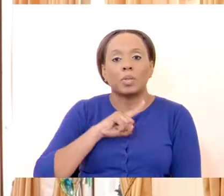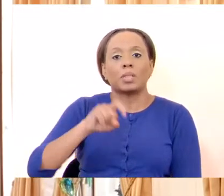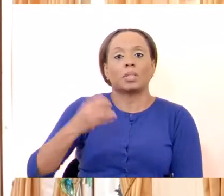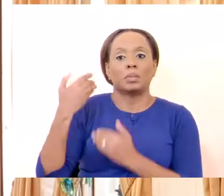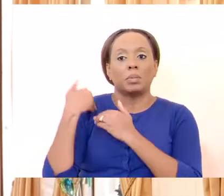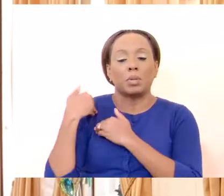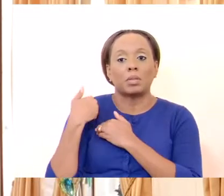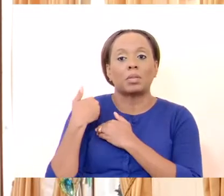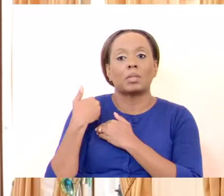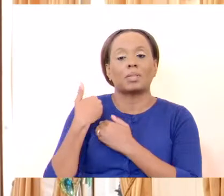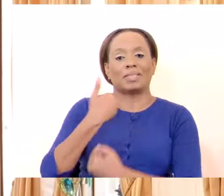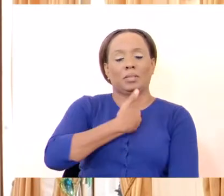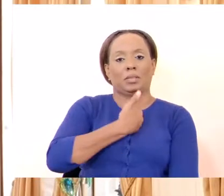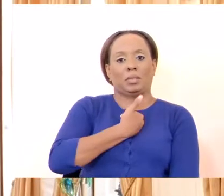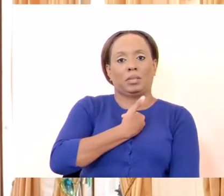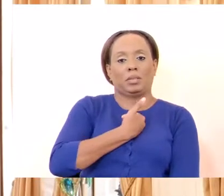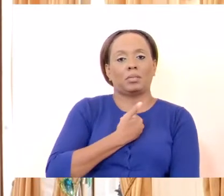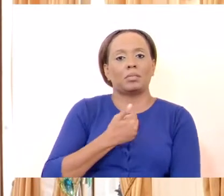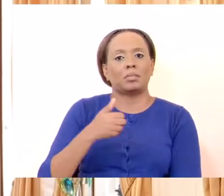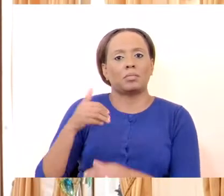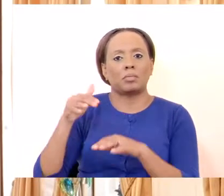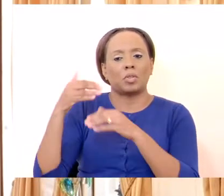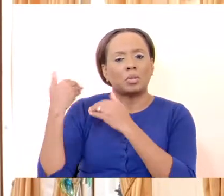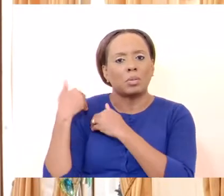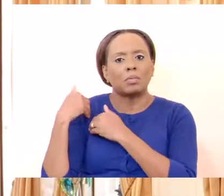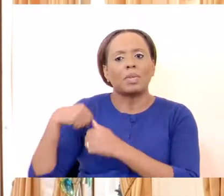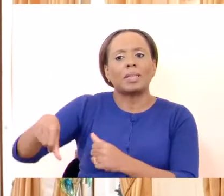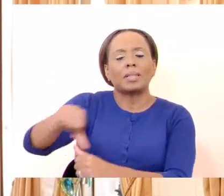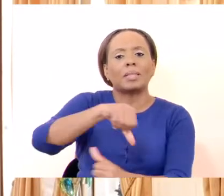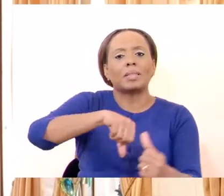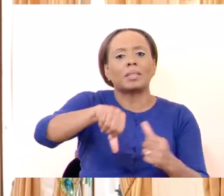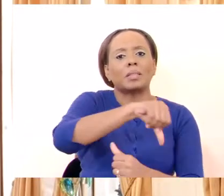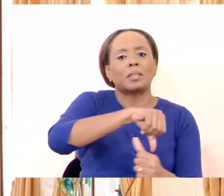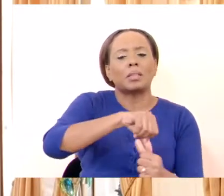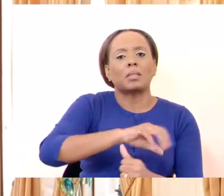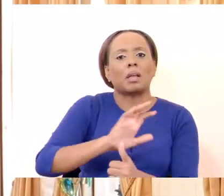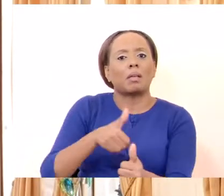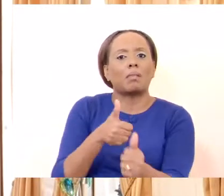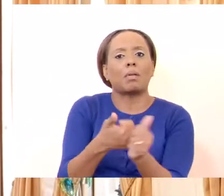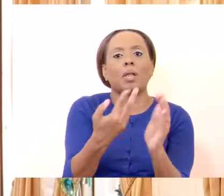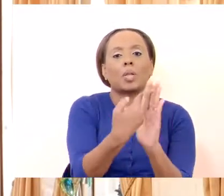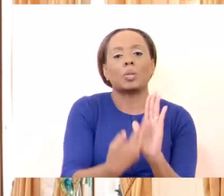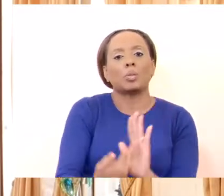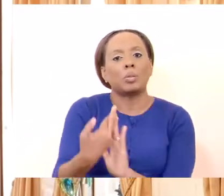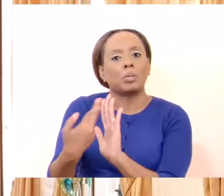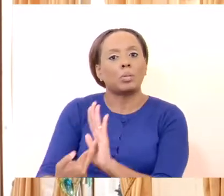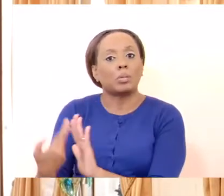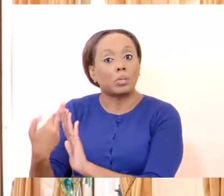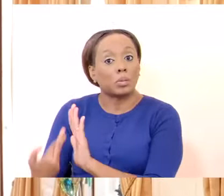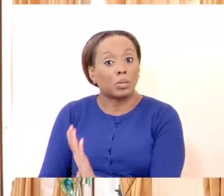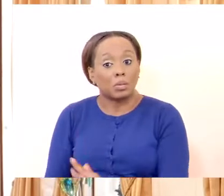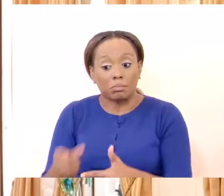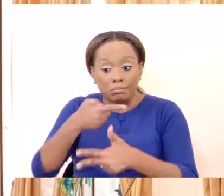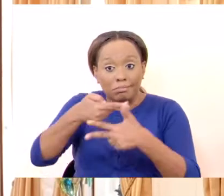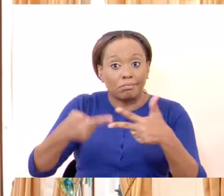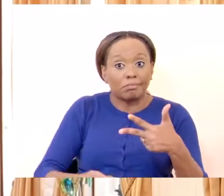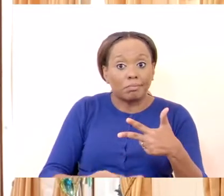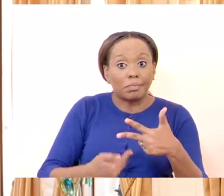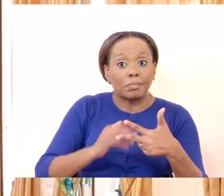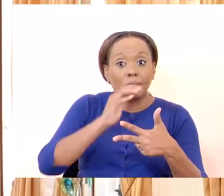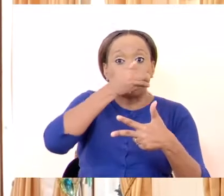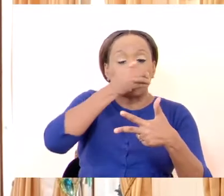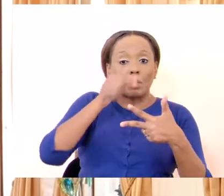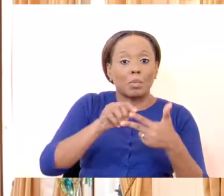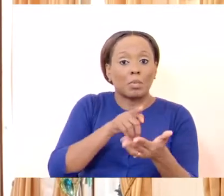other, to follow the rules and exercise the necessary cautions and protocols that will protect